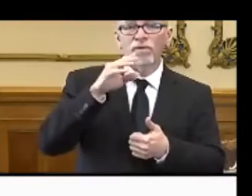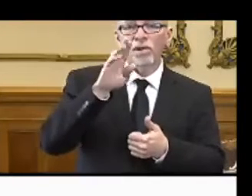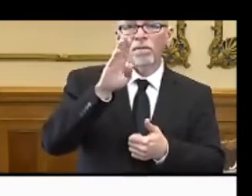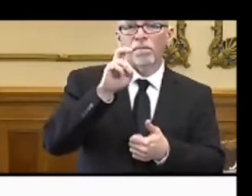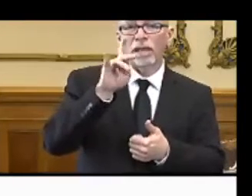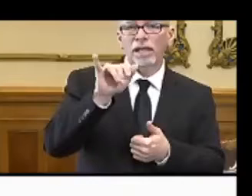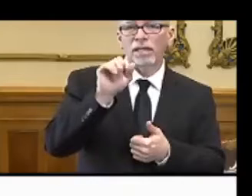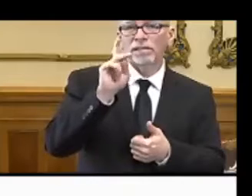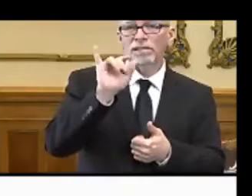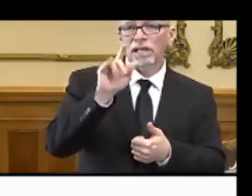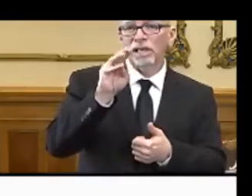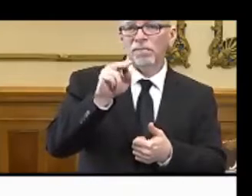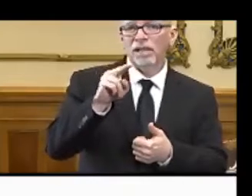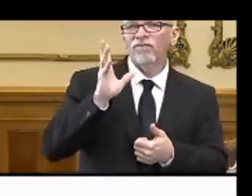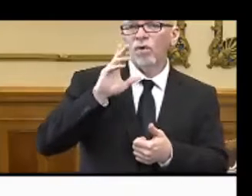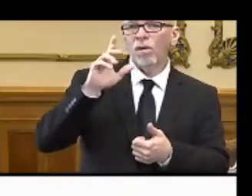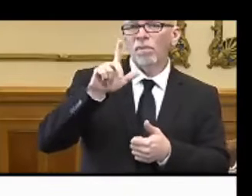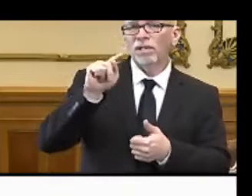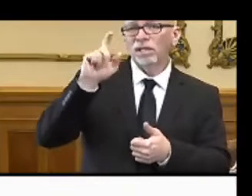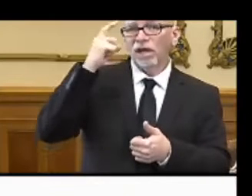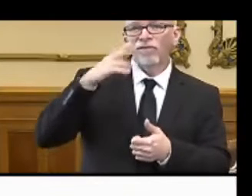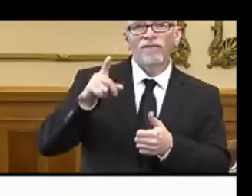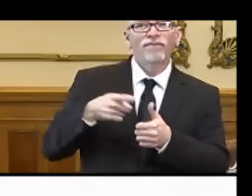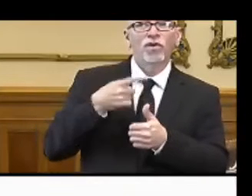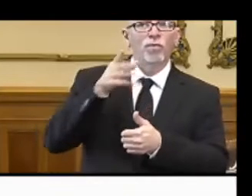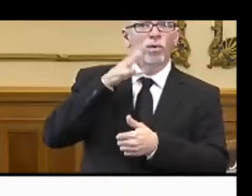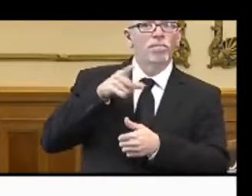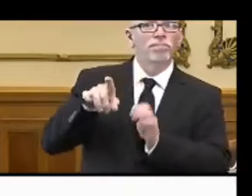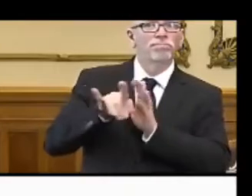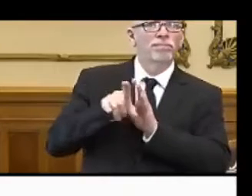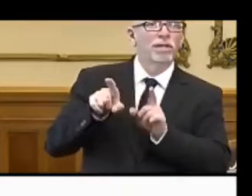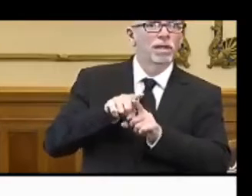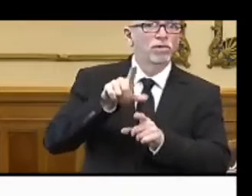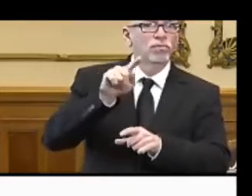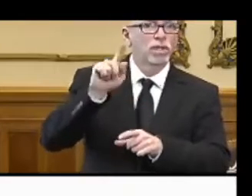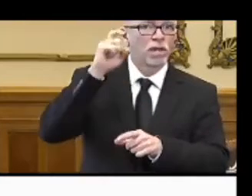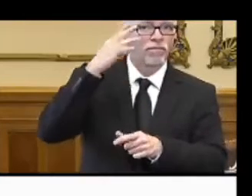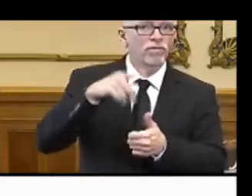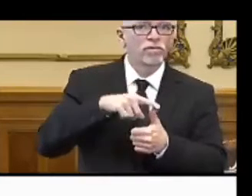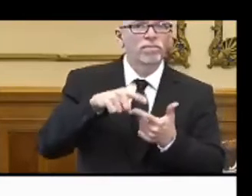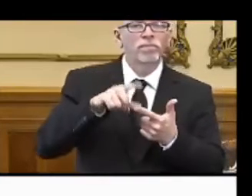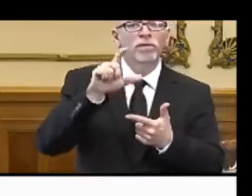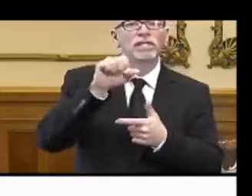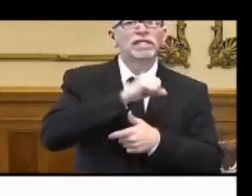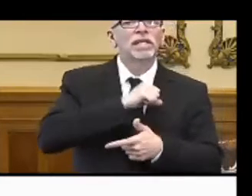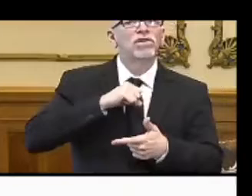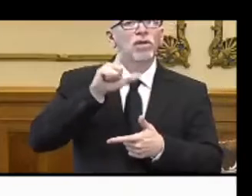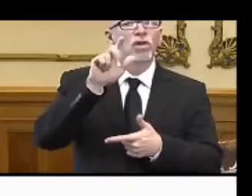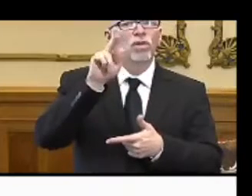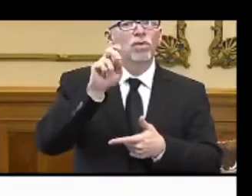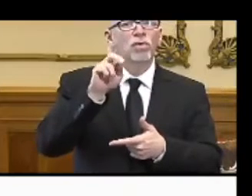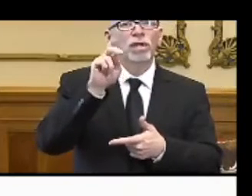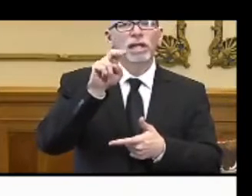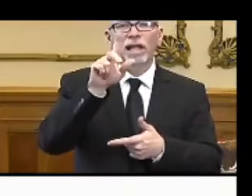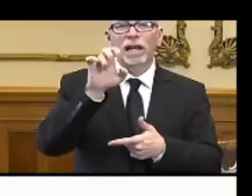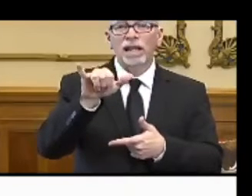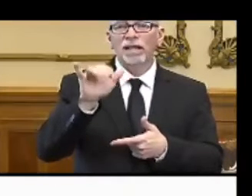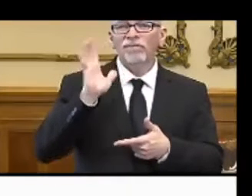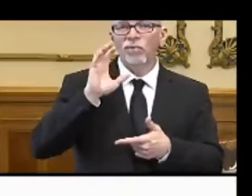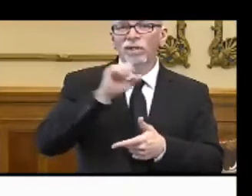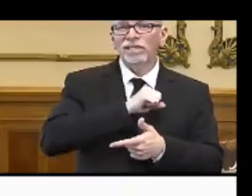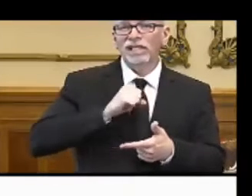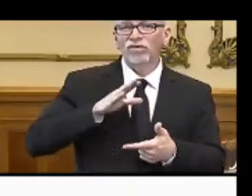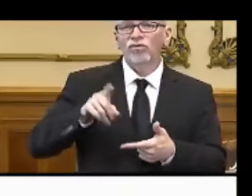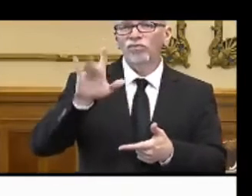Governor Becky Skillman, former Lieutenant Governor, the first woman ever elected Lieutenant Governor. Senator Luke Kenley, a former Indiana State Senator, 25